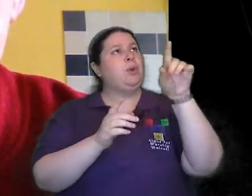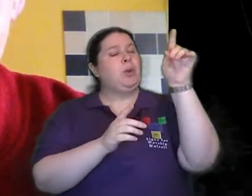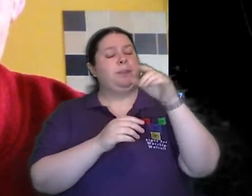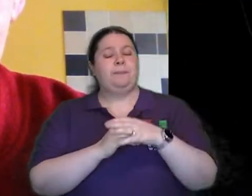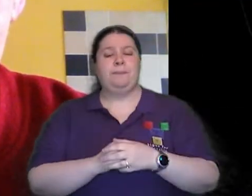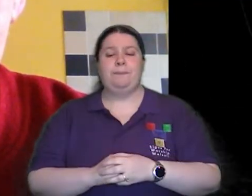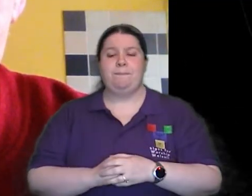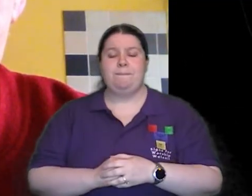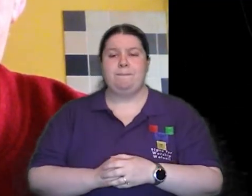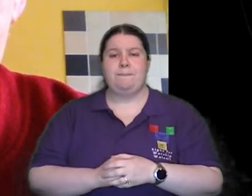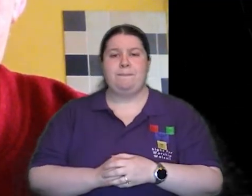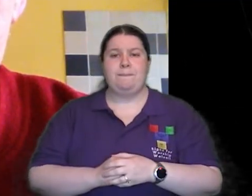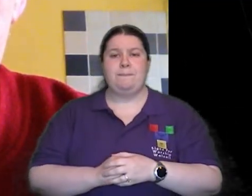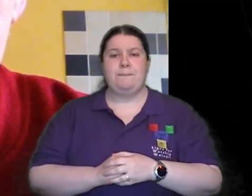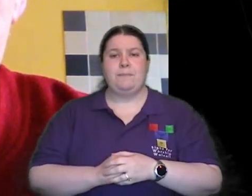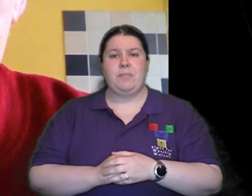our Lord.